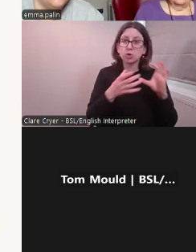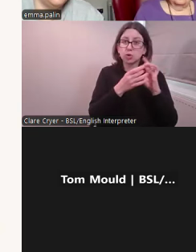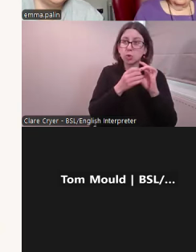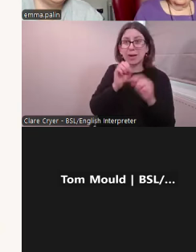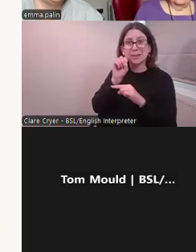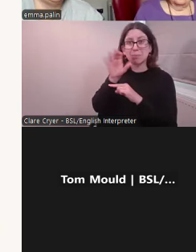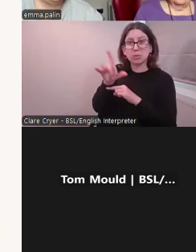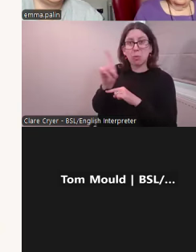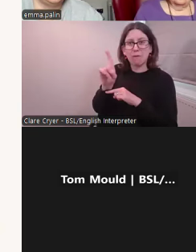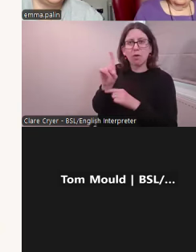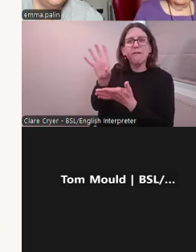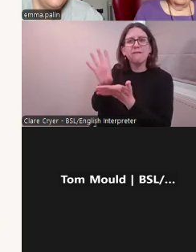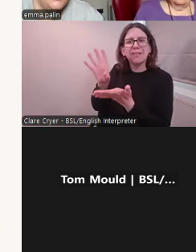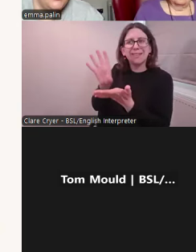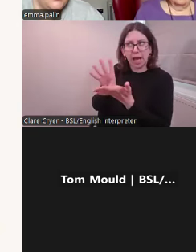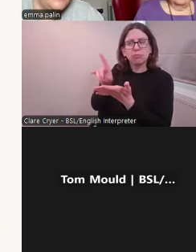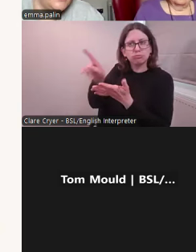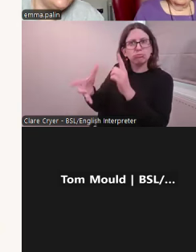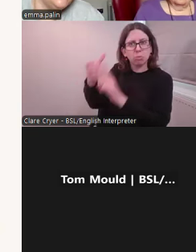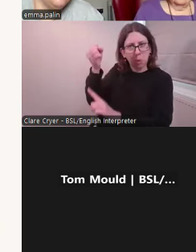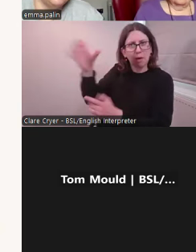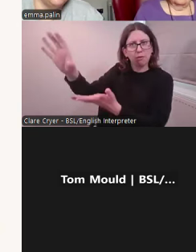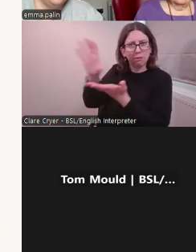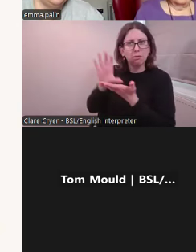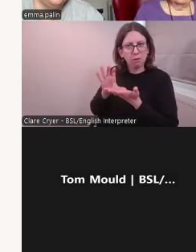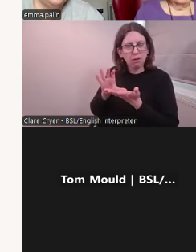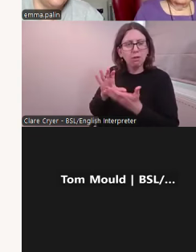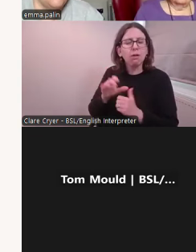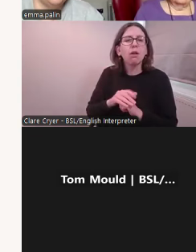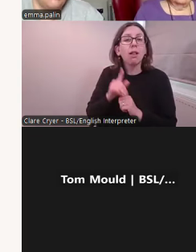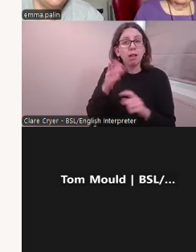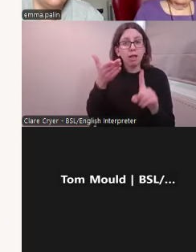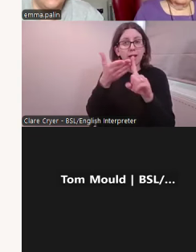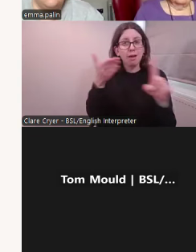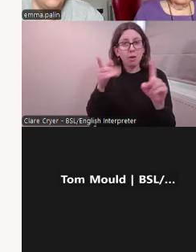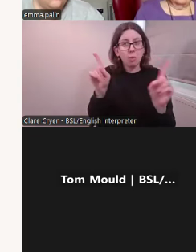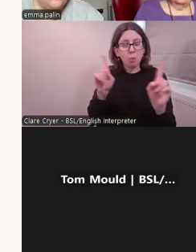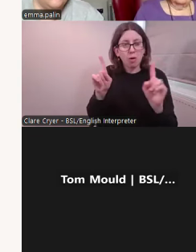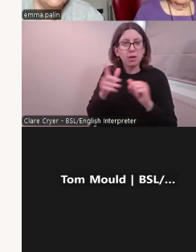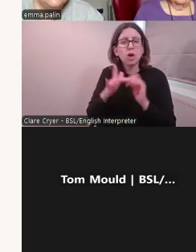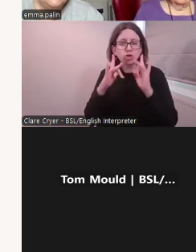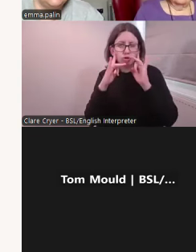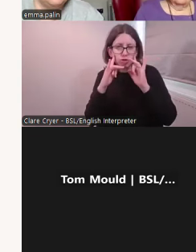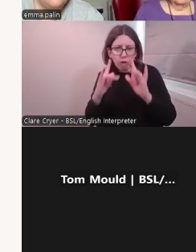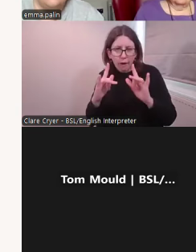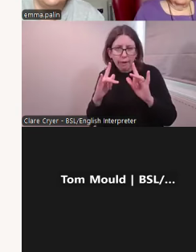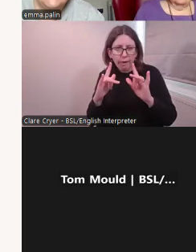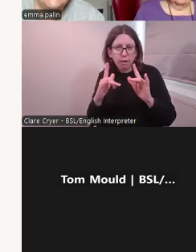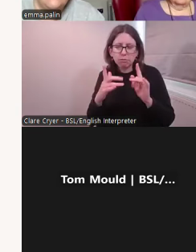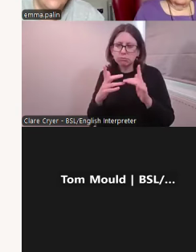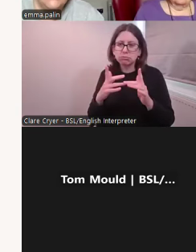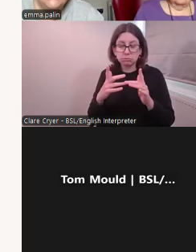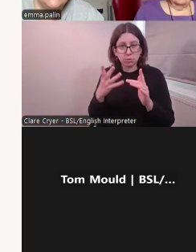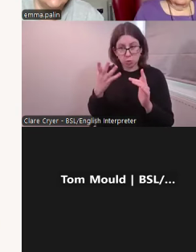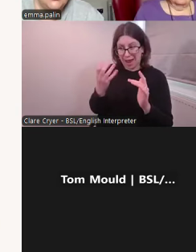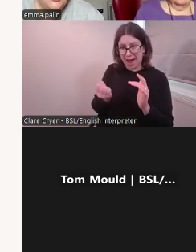for the project, which was successful. And the idea is that we would trial how that works in some of our